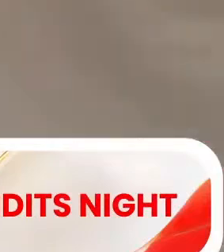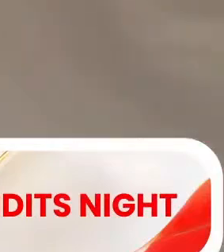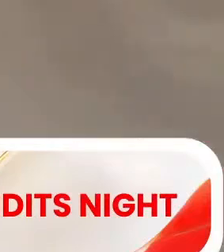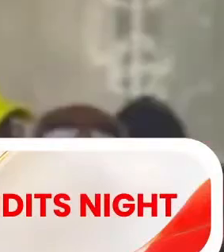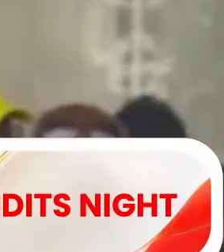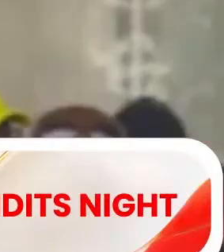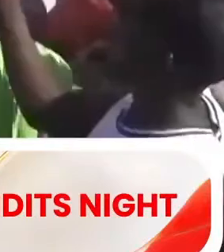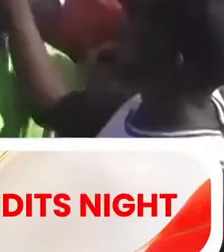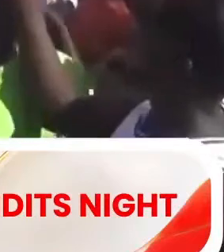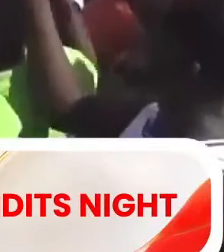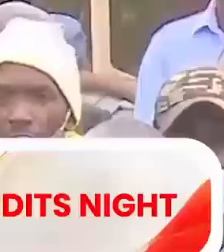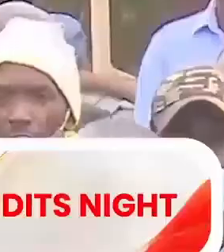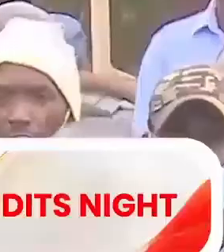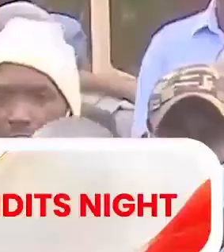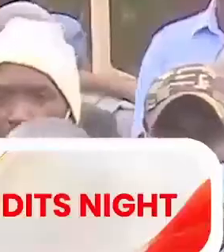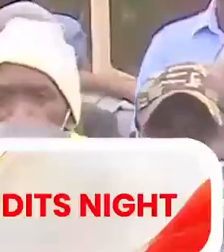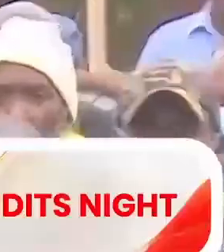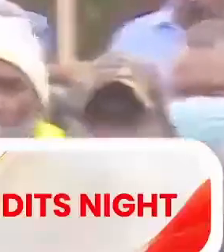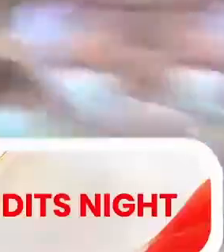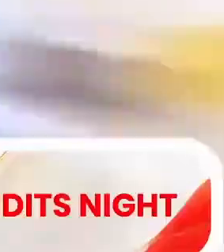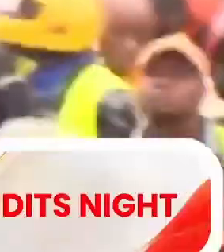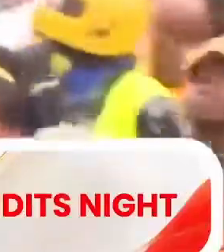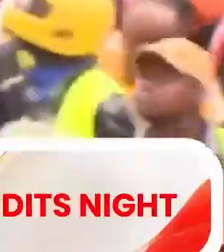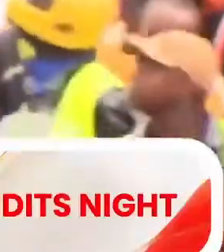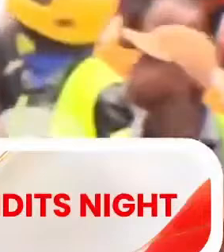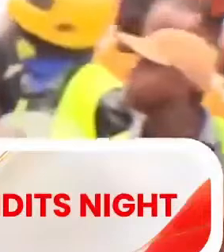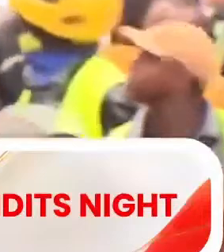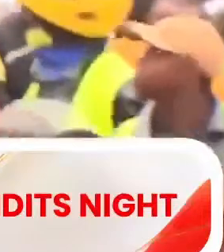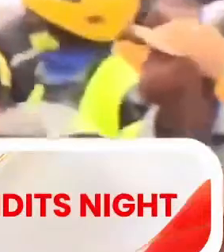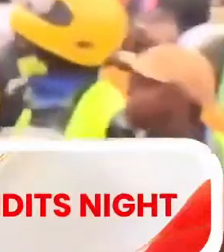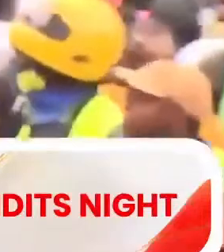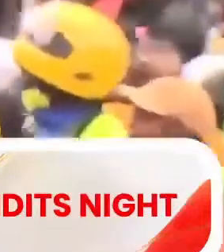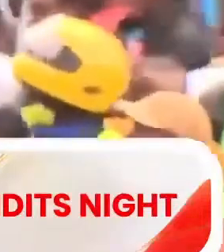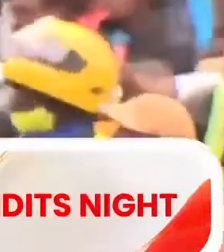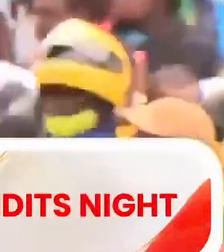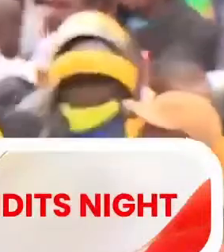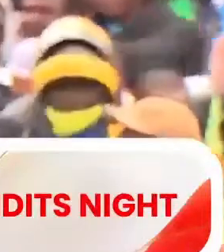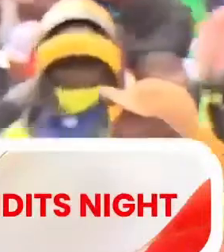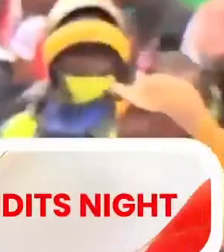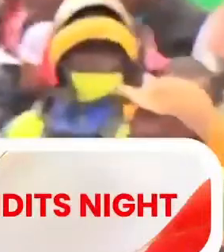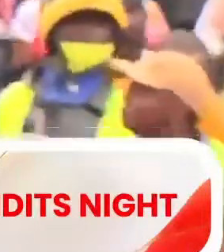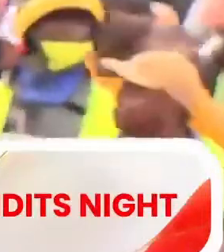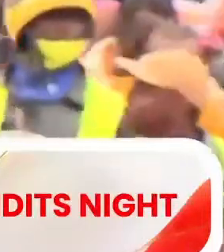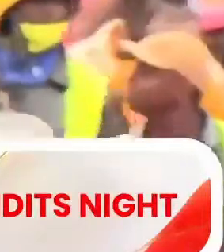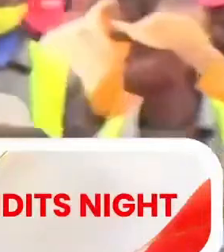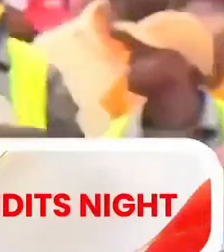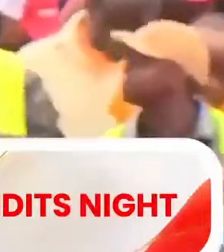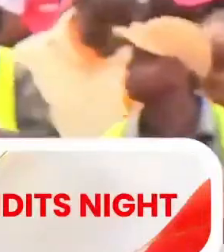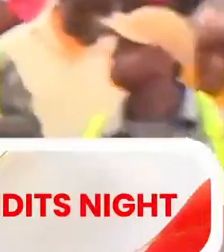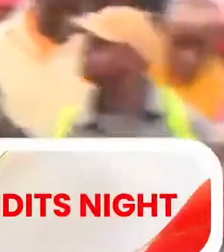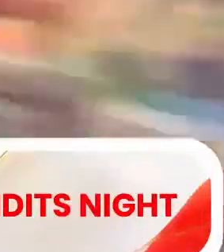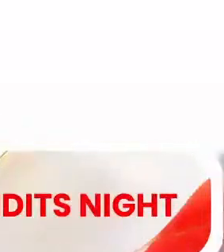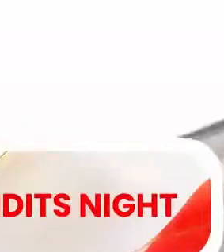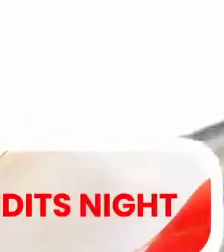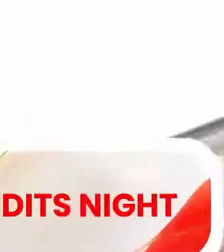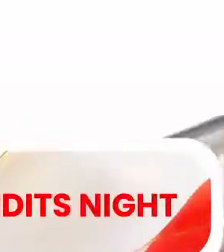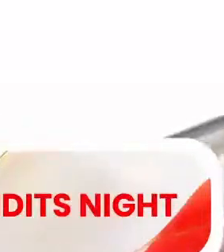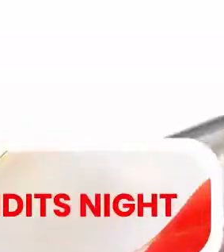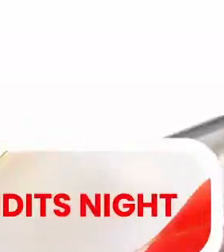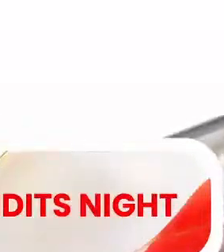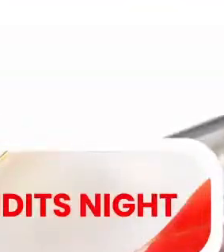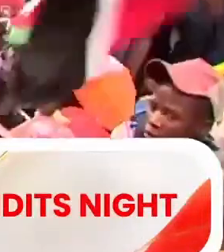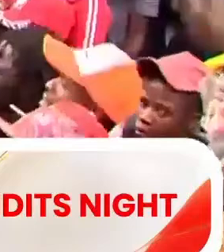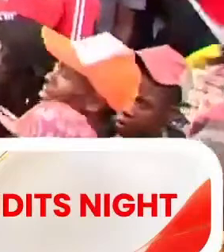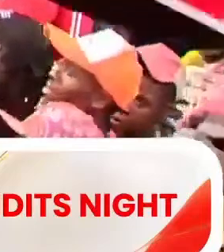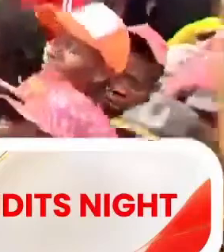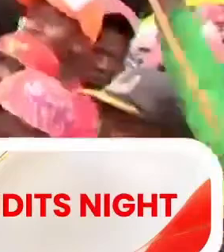And trickier with each passing day. Niliwaambia washushe chini bei ya mafuta.